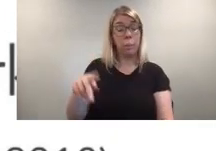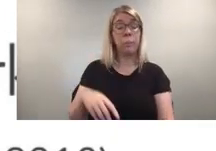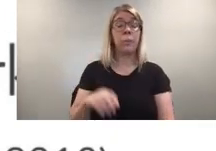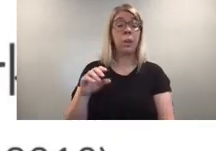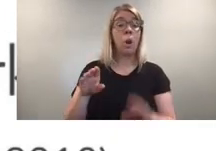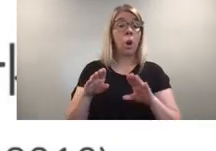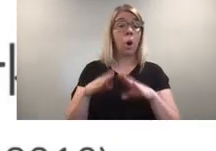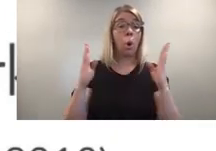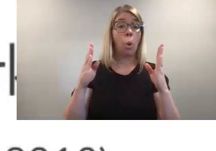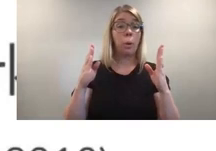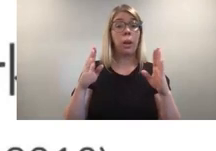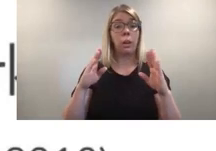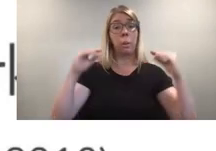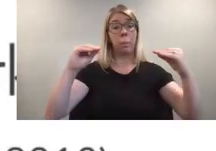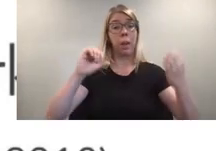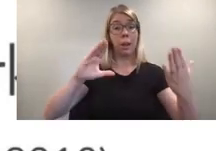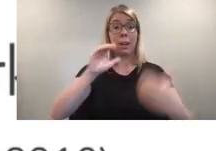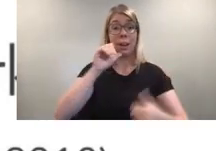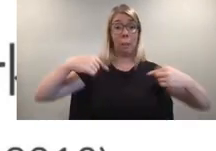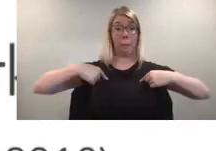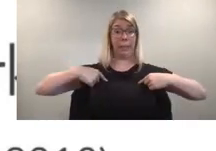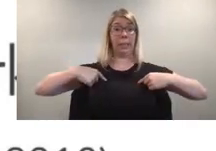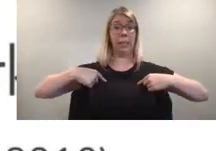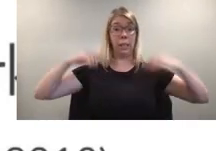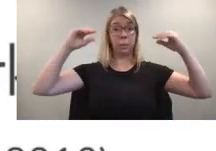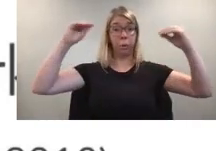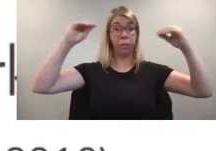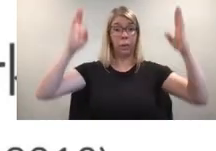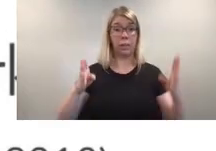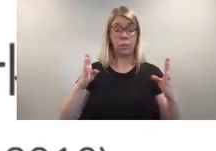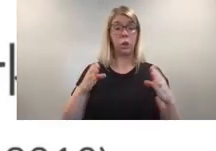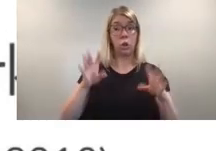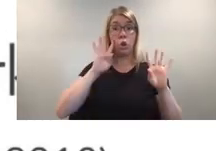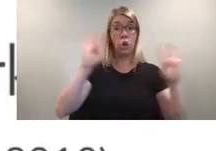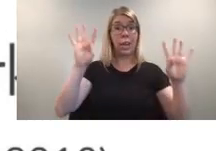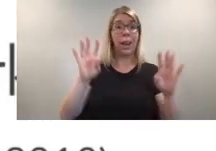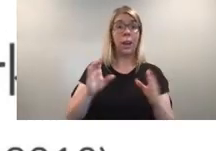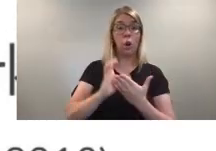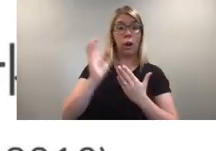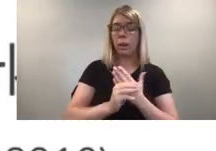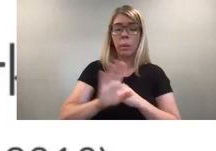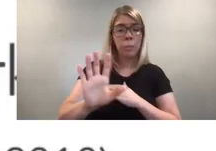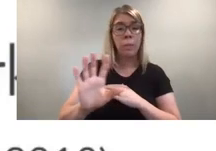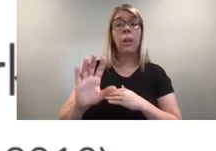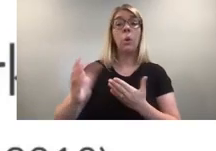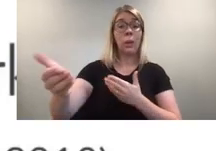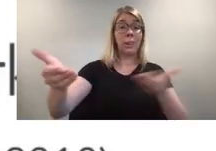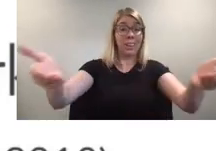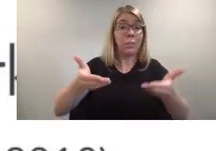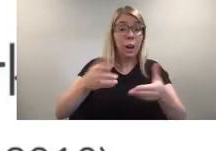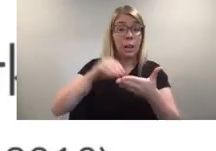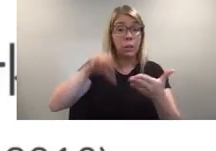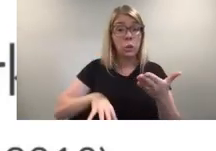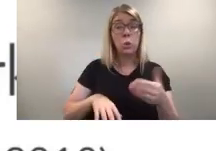not just me as professor who should be constructing the curriculum. And instead, we are inviting students in, we are centering